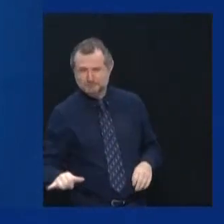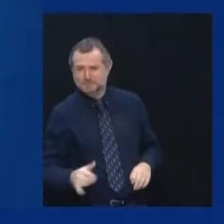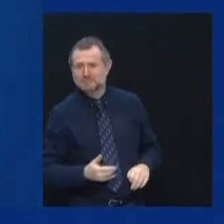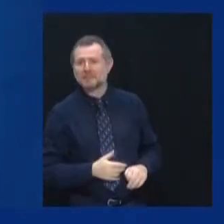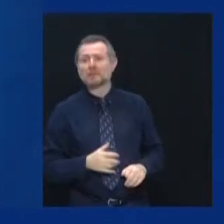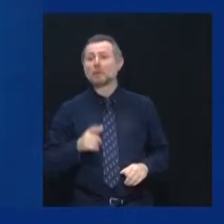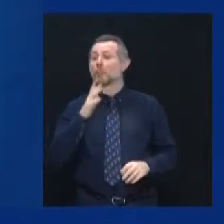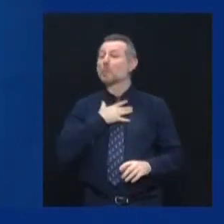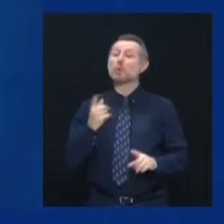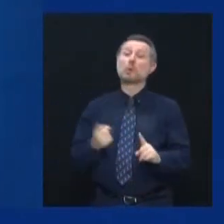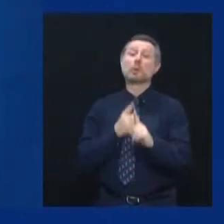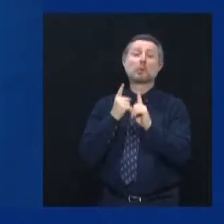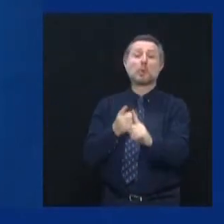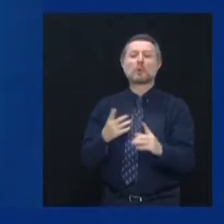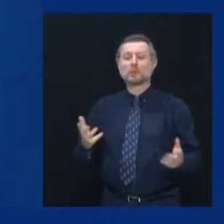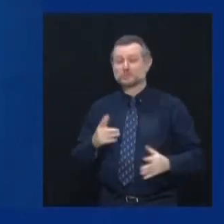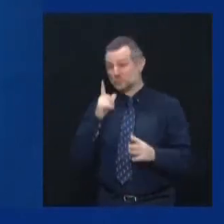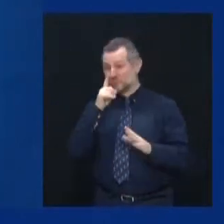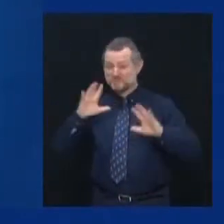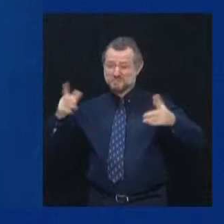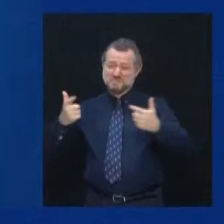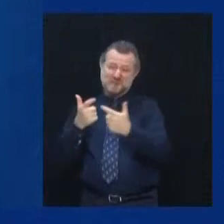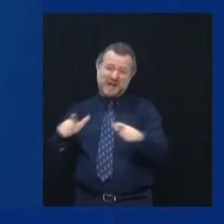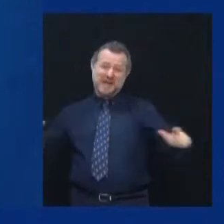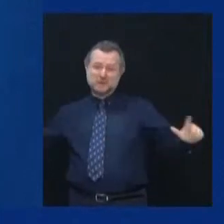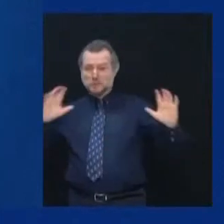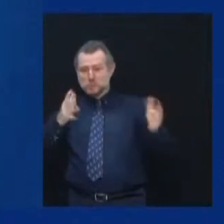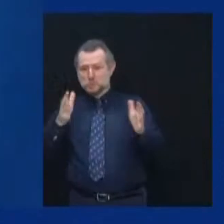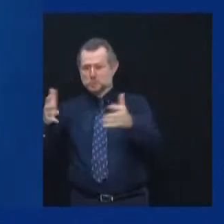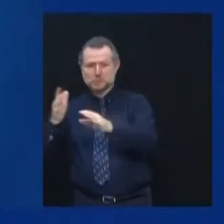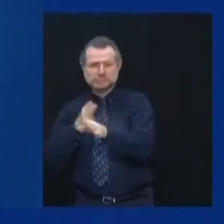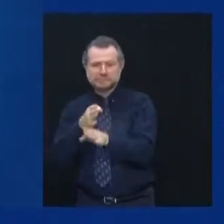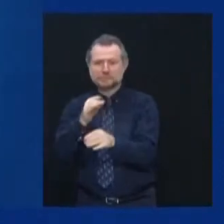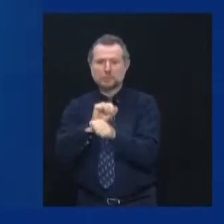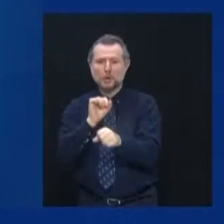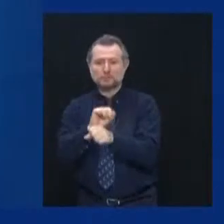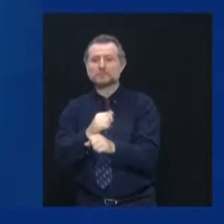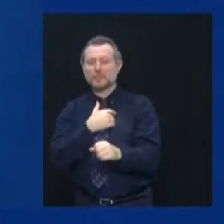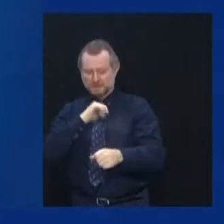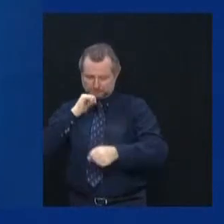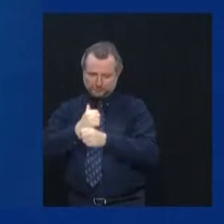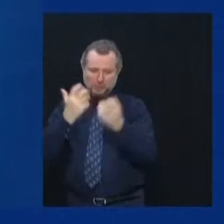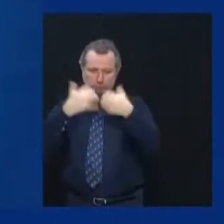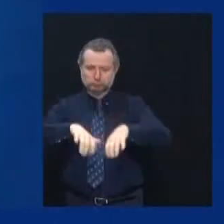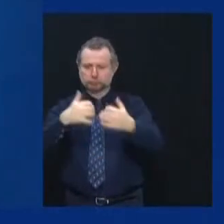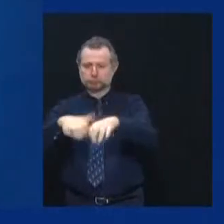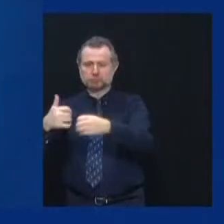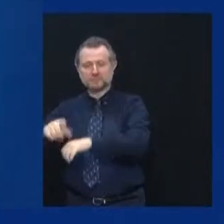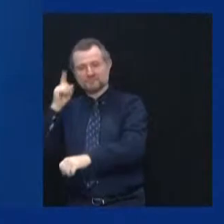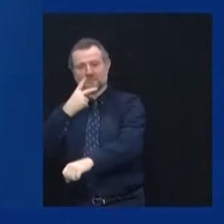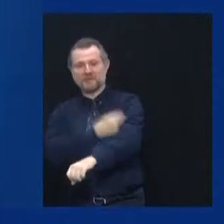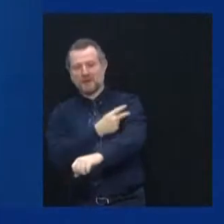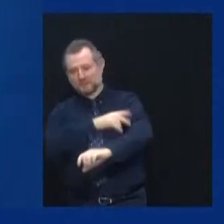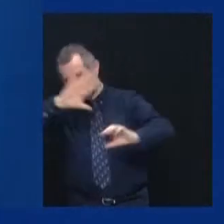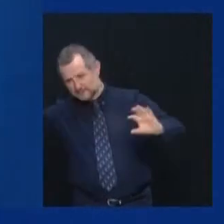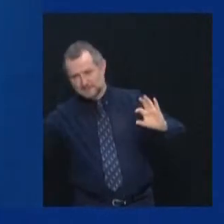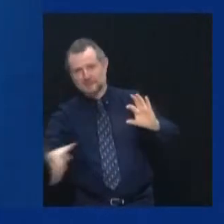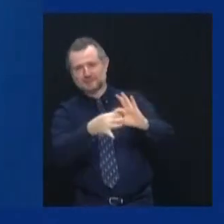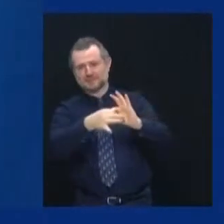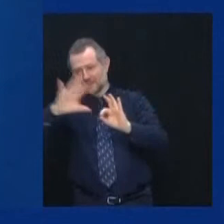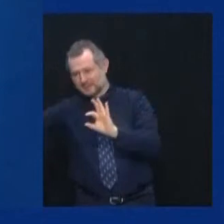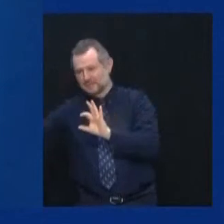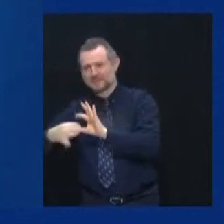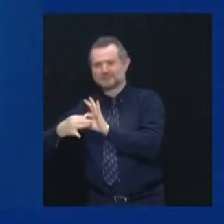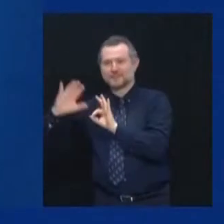possible, we want to get those distribution mechanisms segregated.